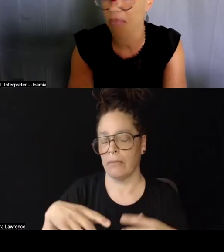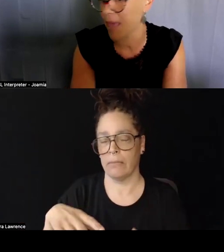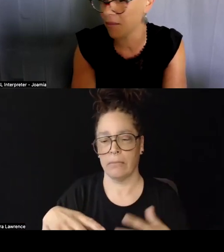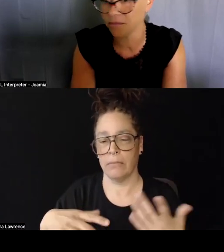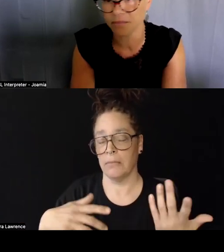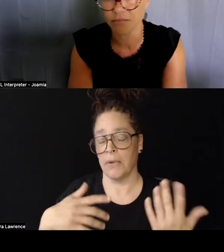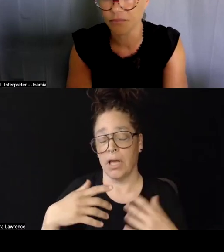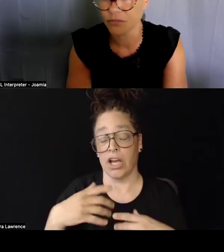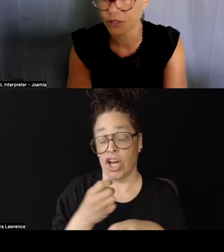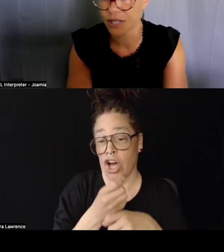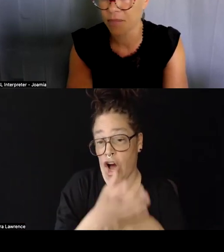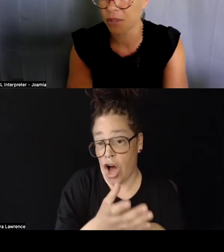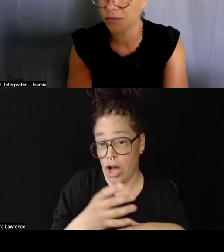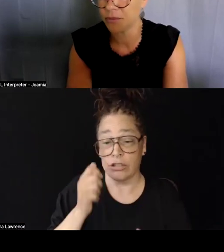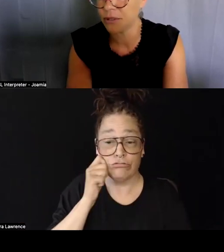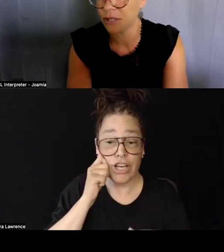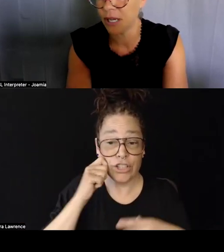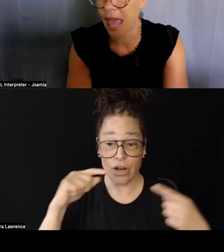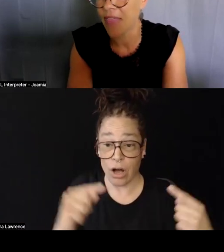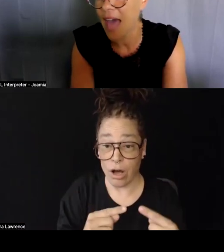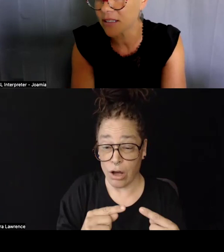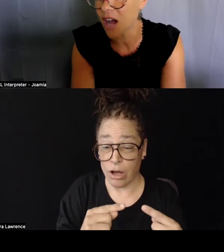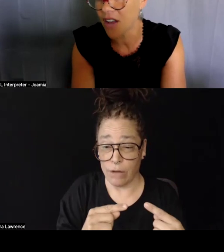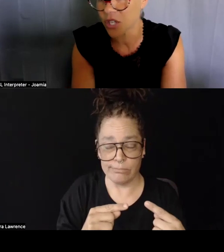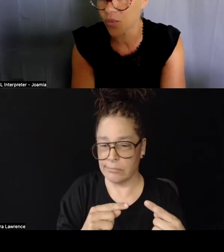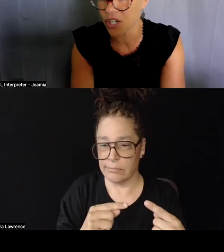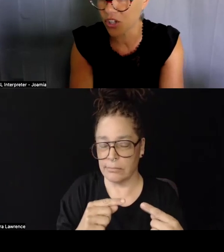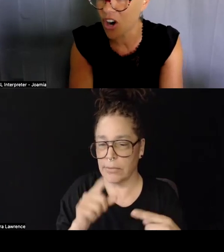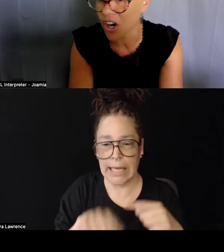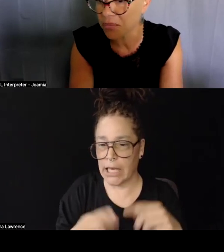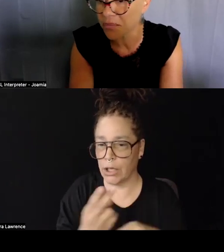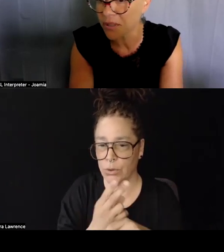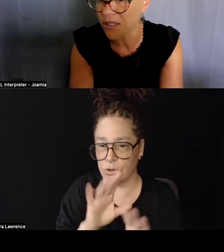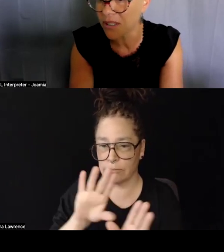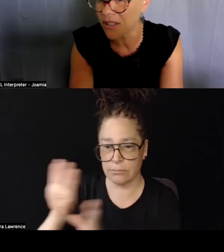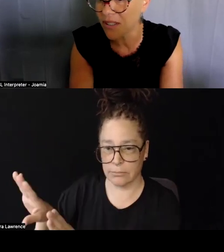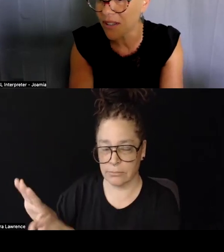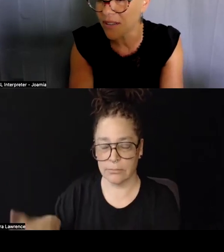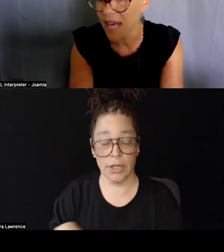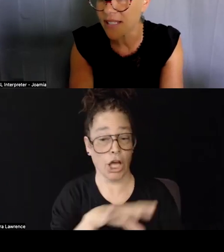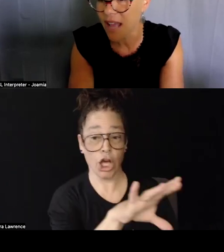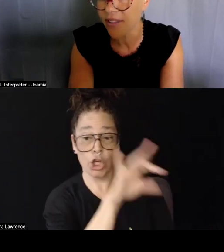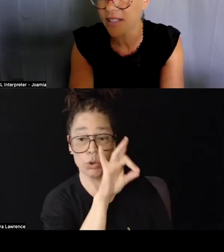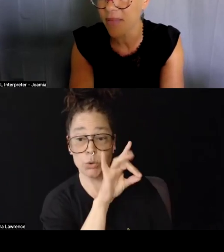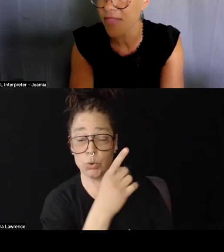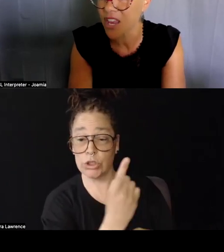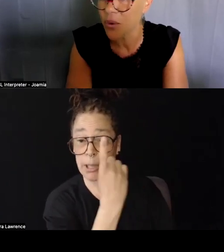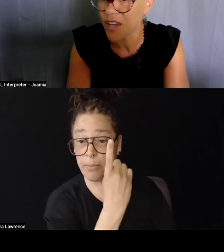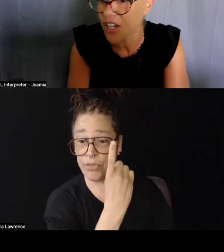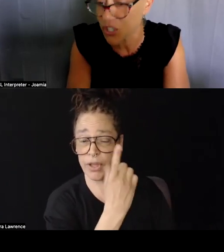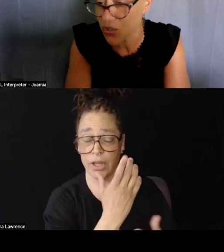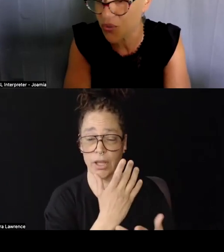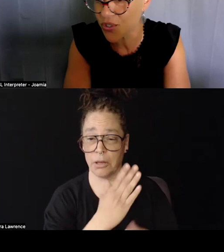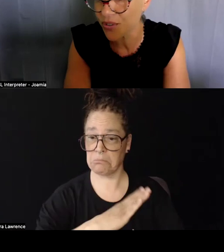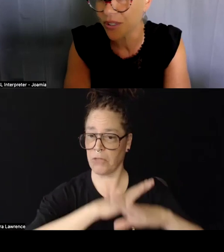choosing something, for example, and that causes racial harm, that is definitely something that you